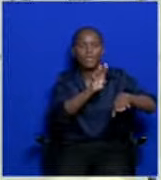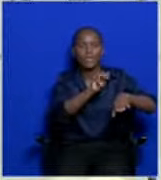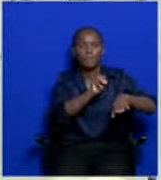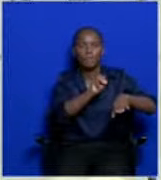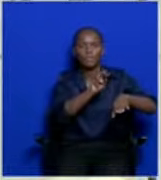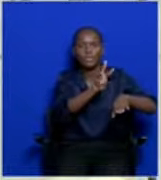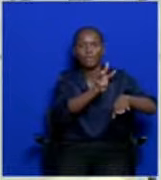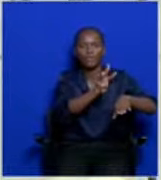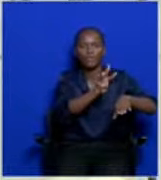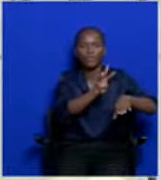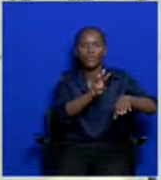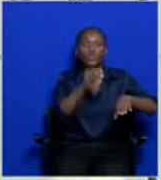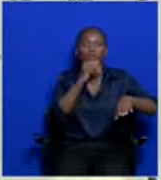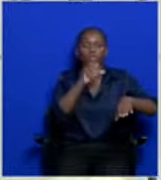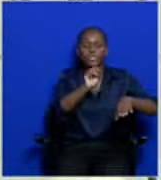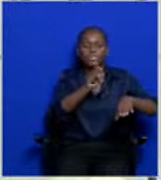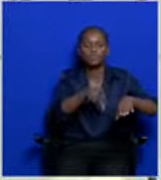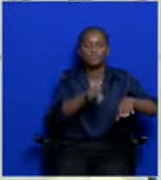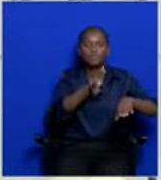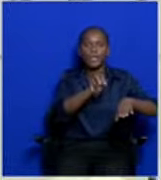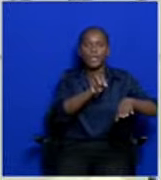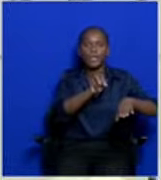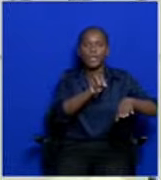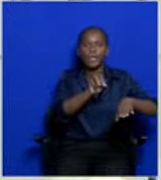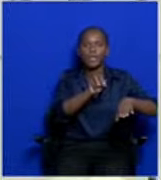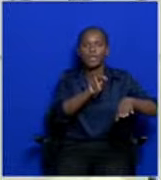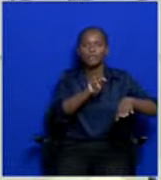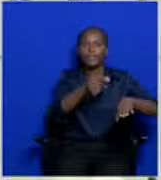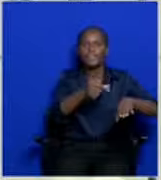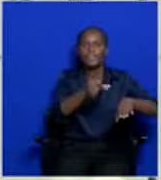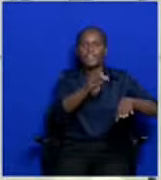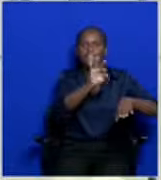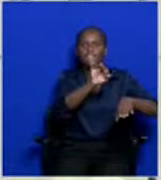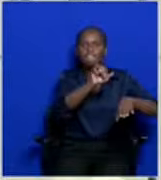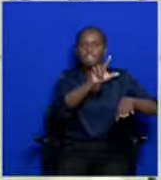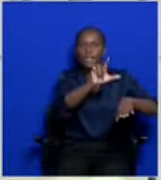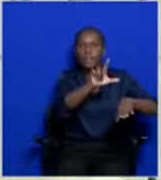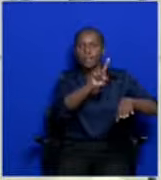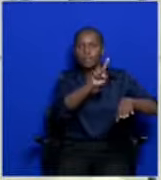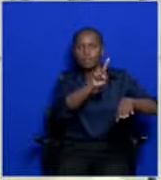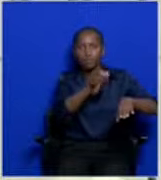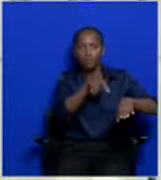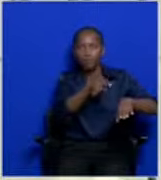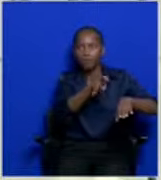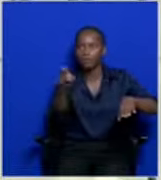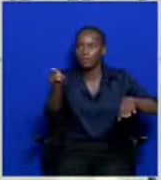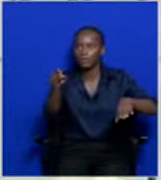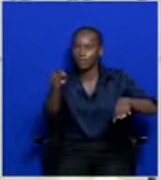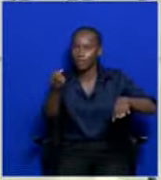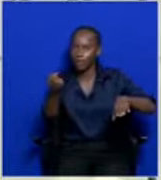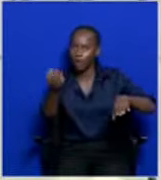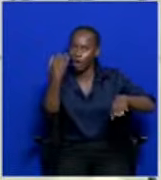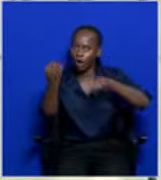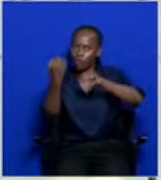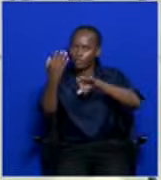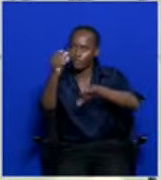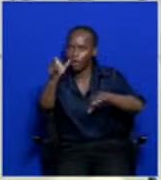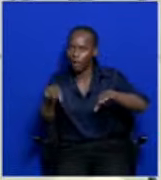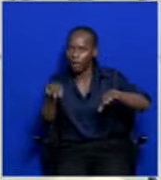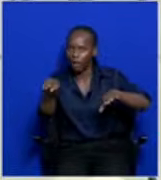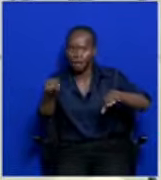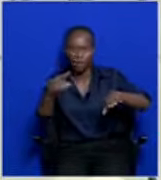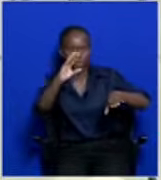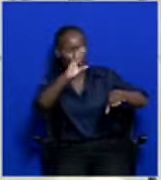had exited a housing estate. The officer demanded that the complainant produce